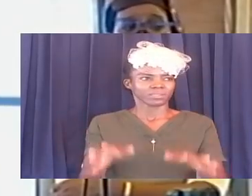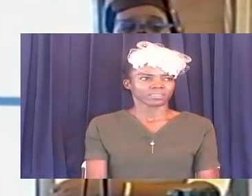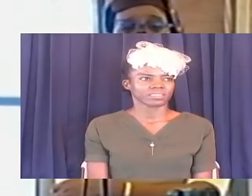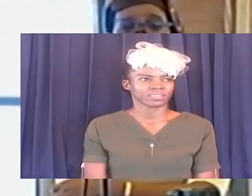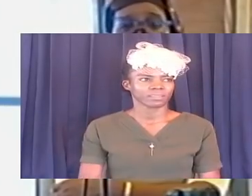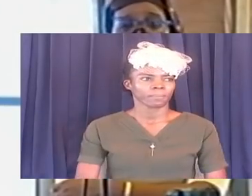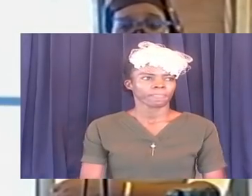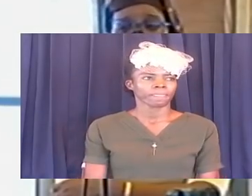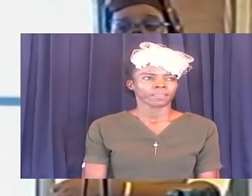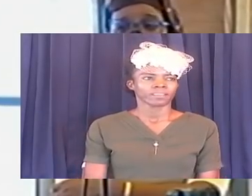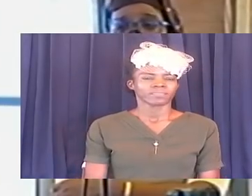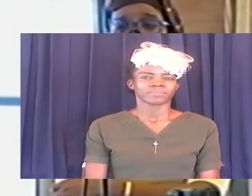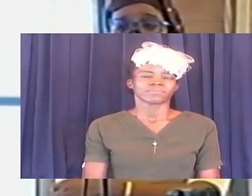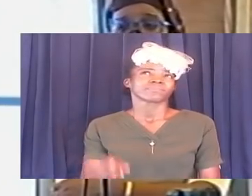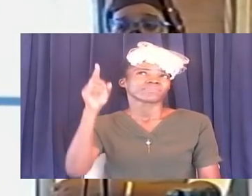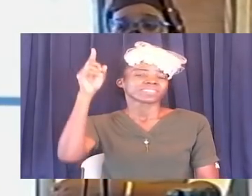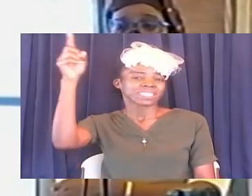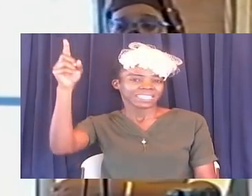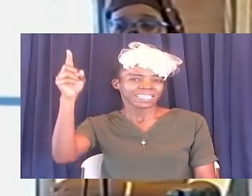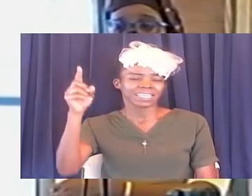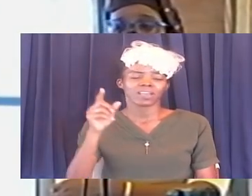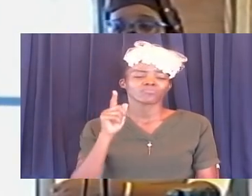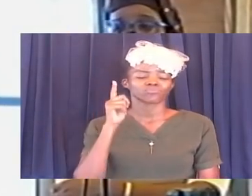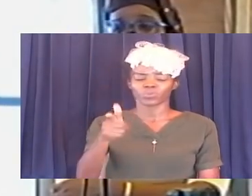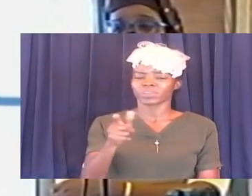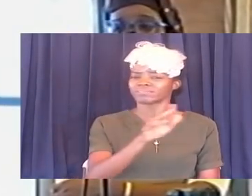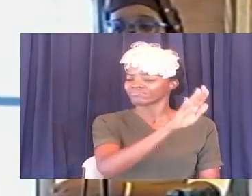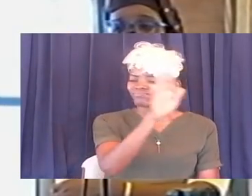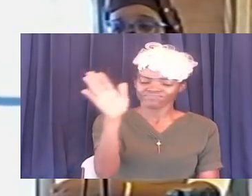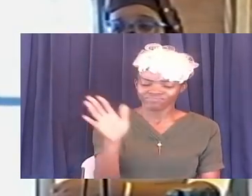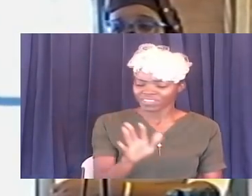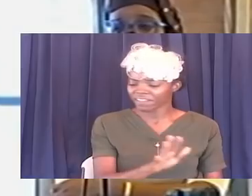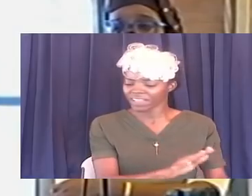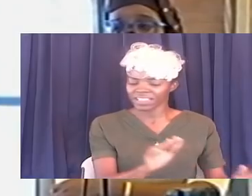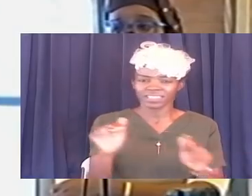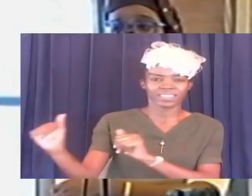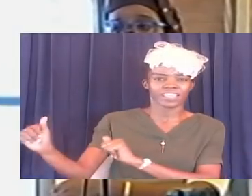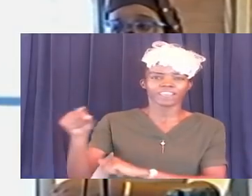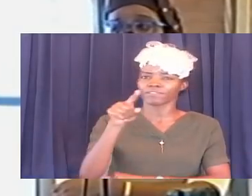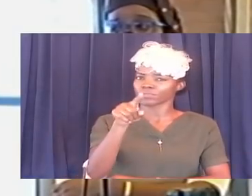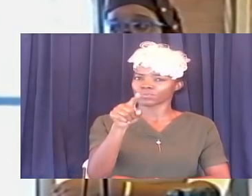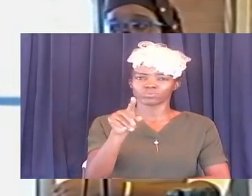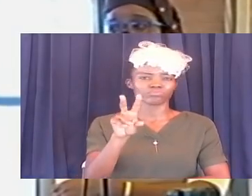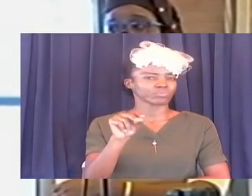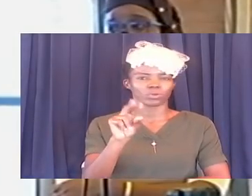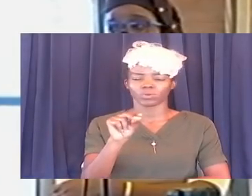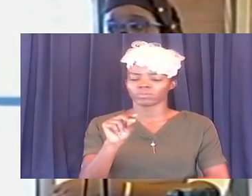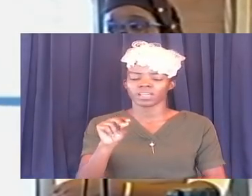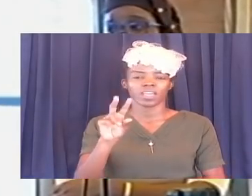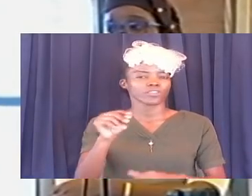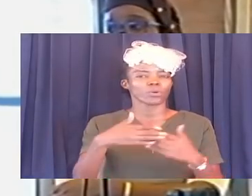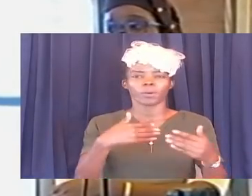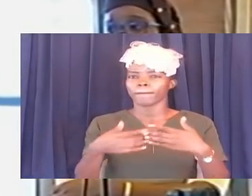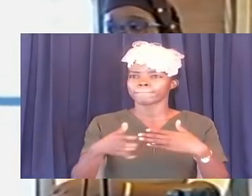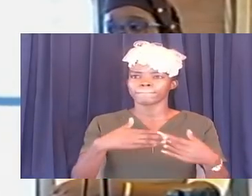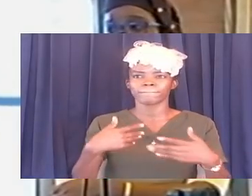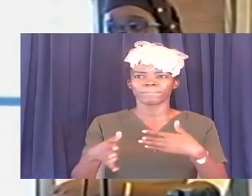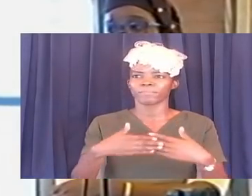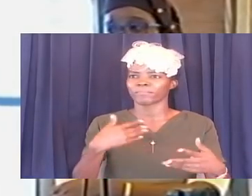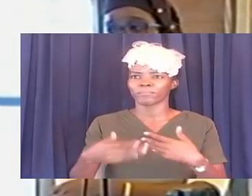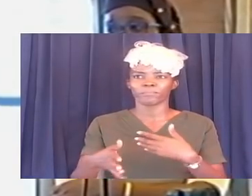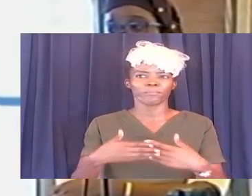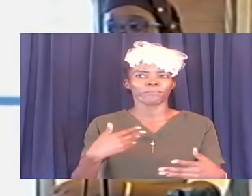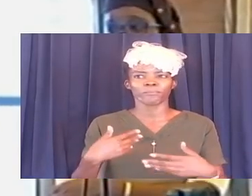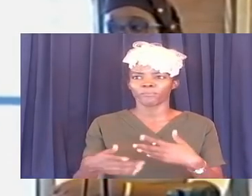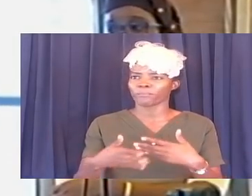Can I tell you that he will neither leave you nor forsake you, no matter the stage that you